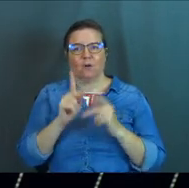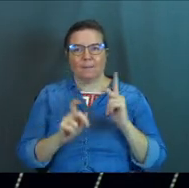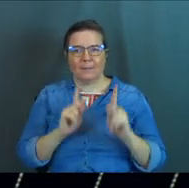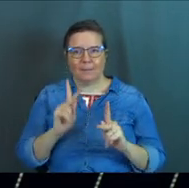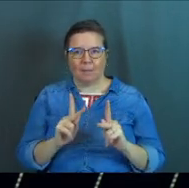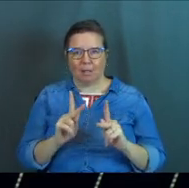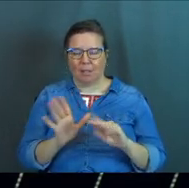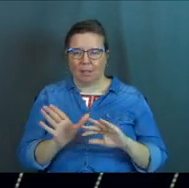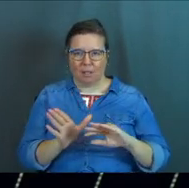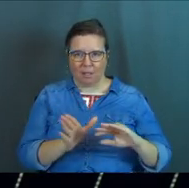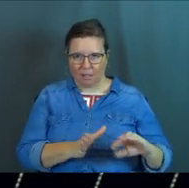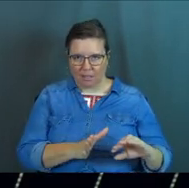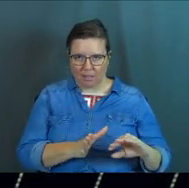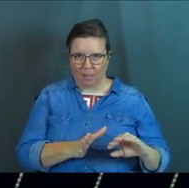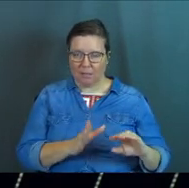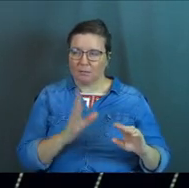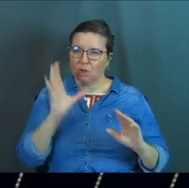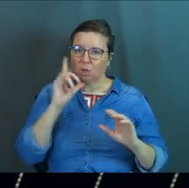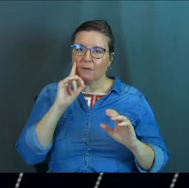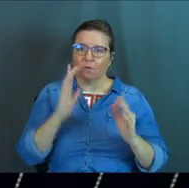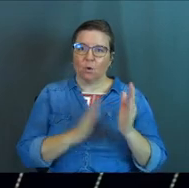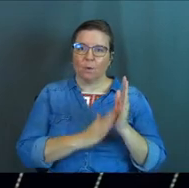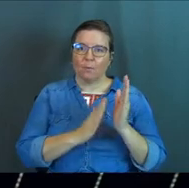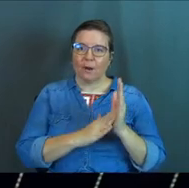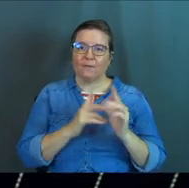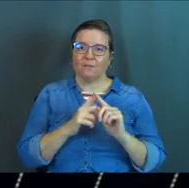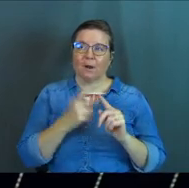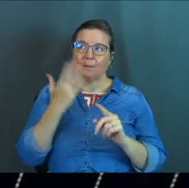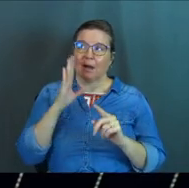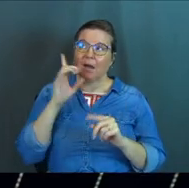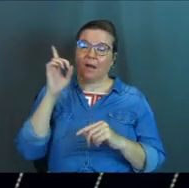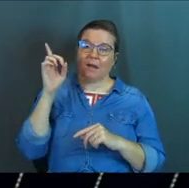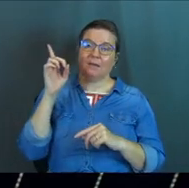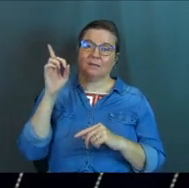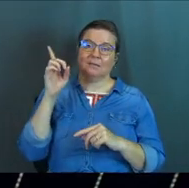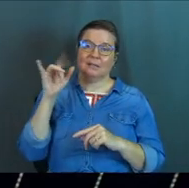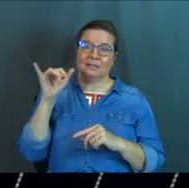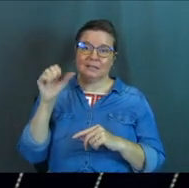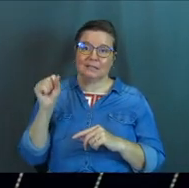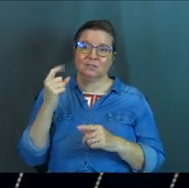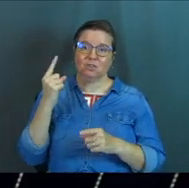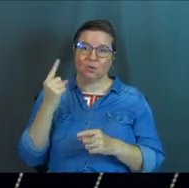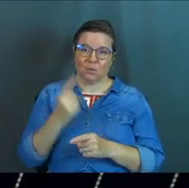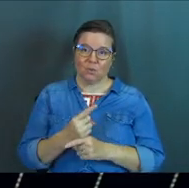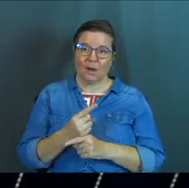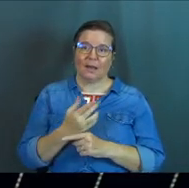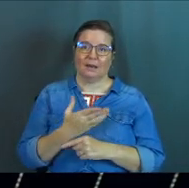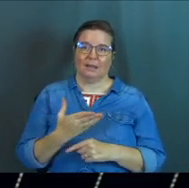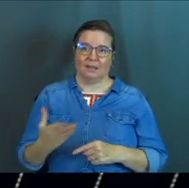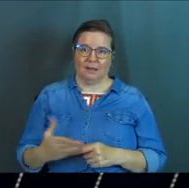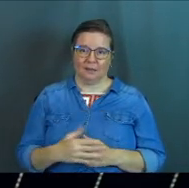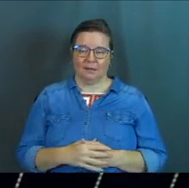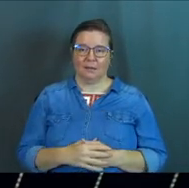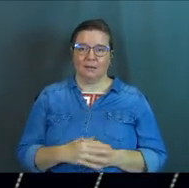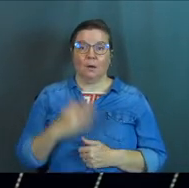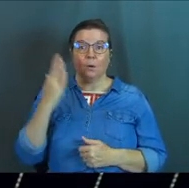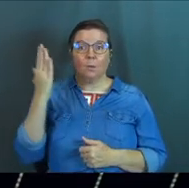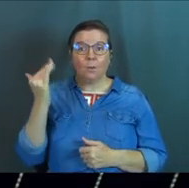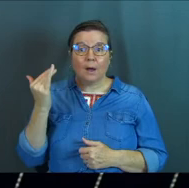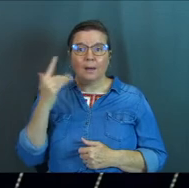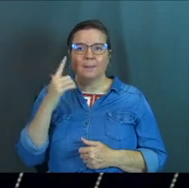from people. Looking for praise ultimately from God is the right thing.